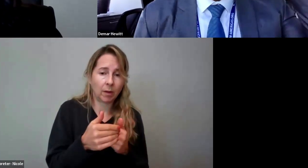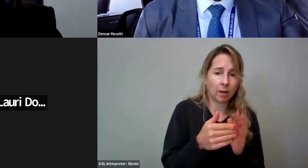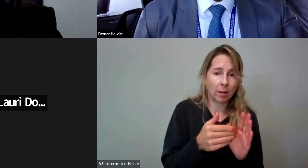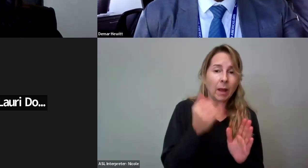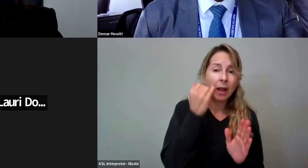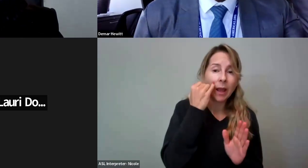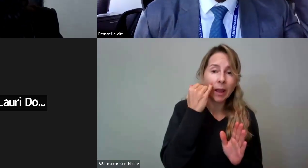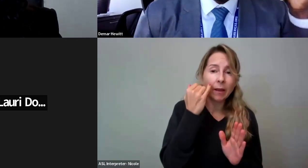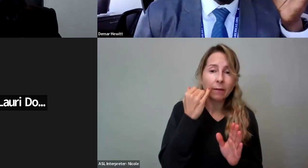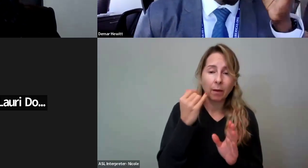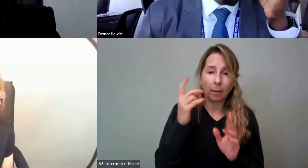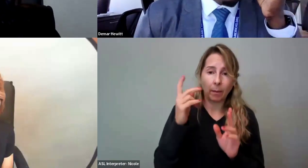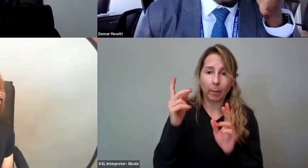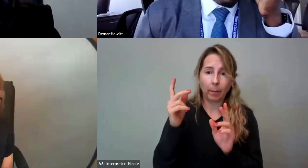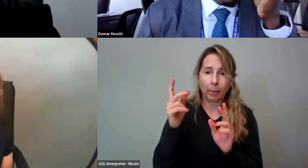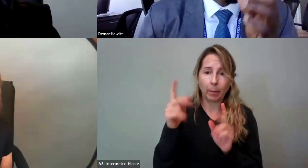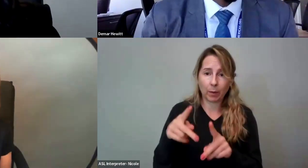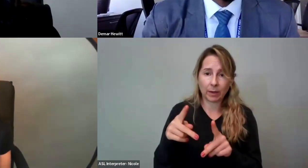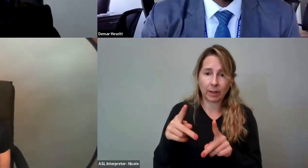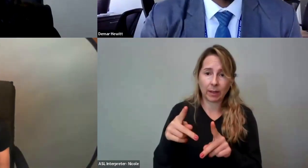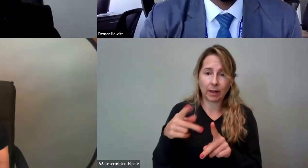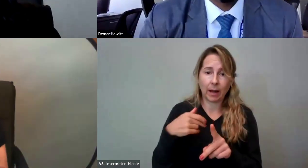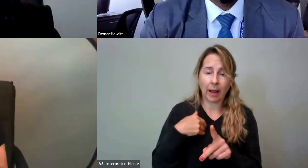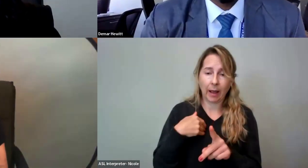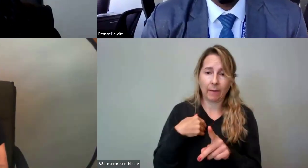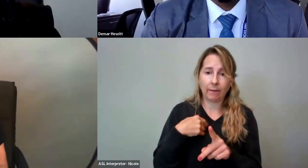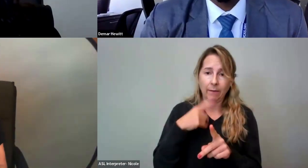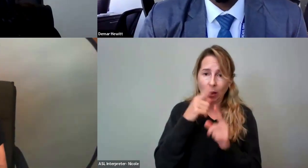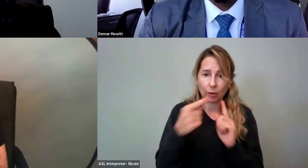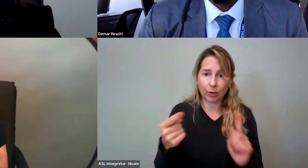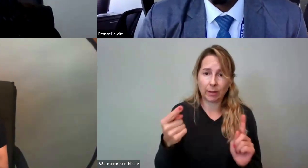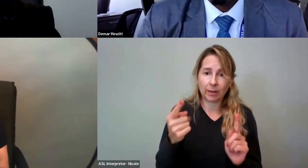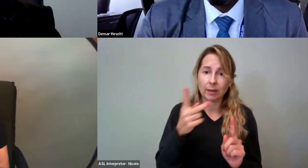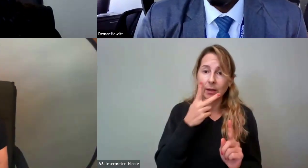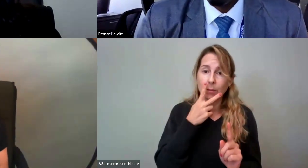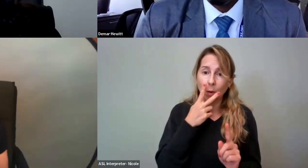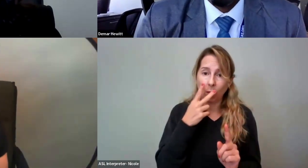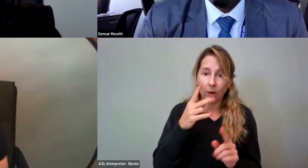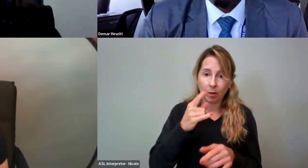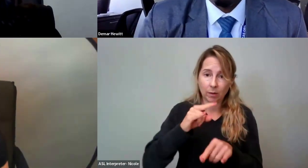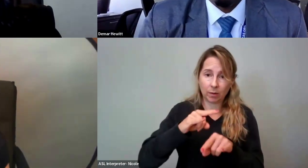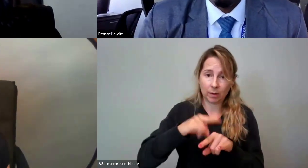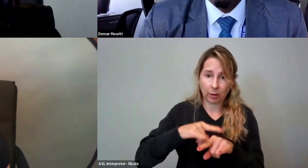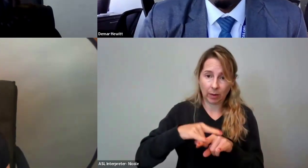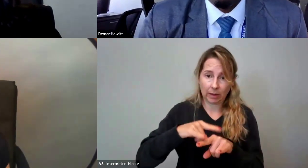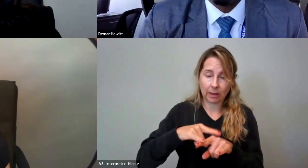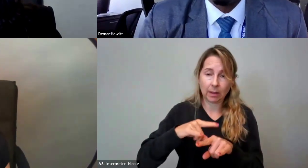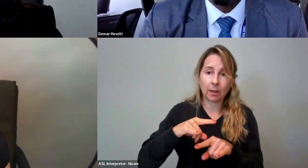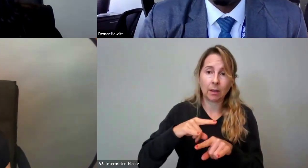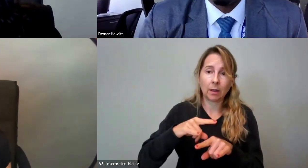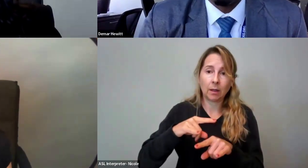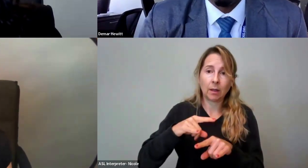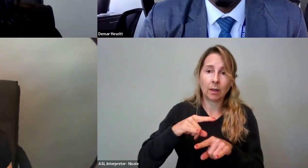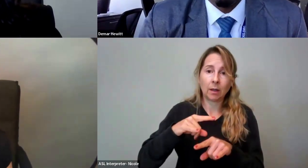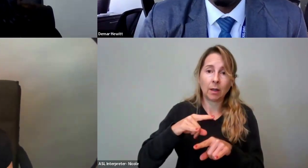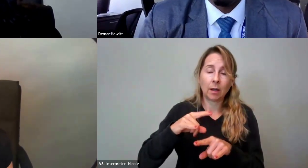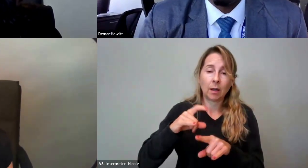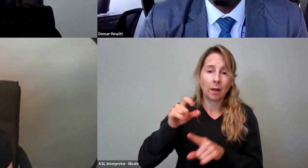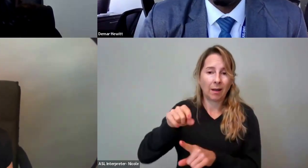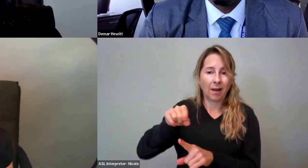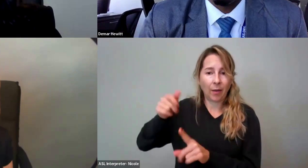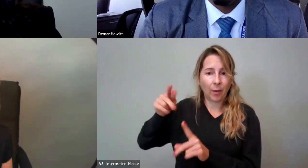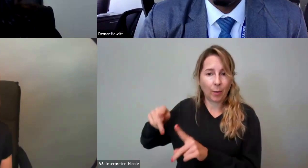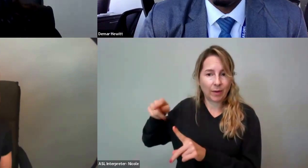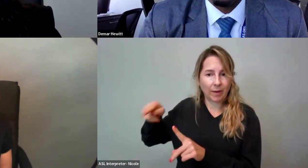chemical sensitivity, and there is another tenant maybe within the same premise who is smoking, what kind